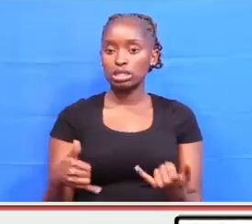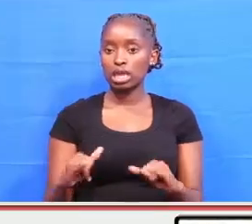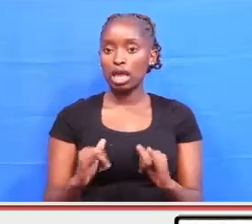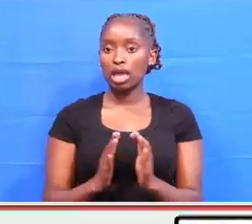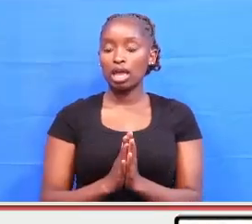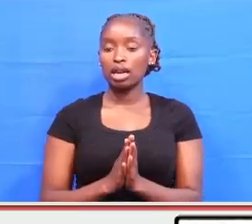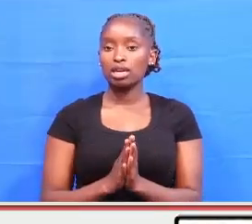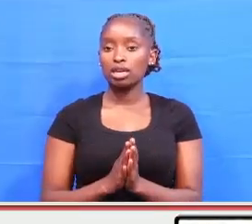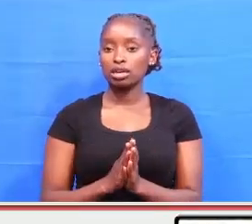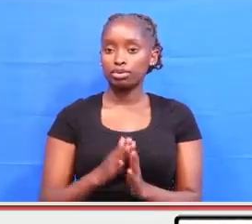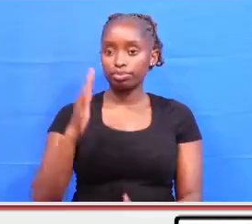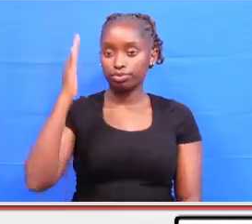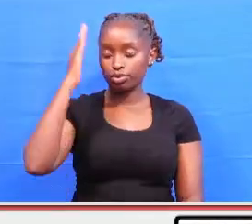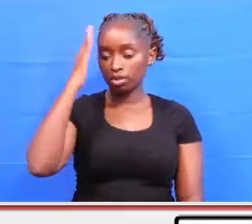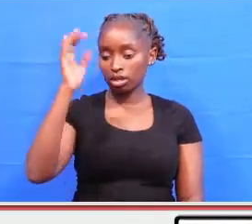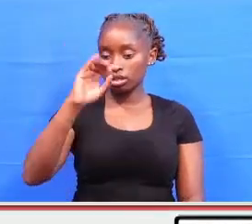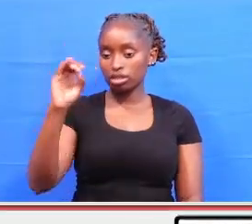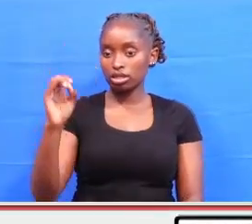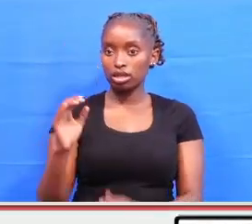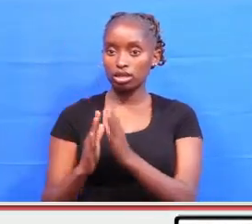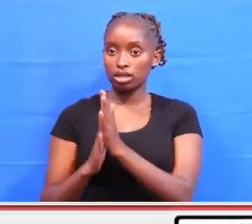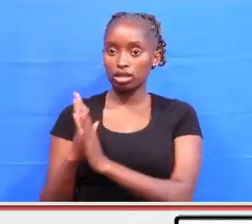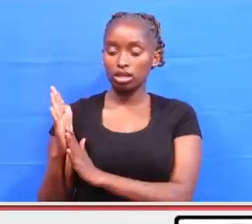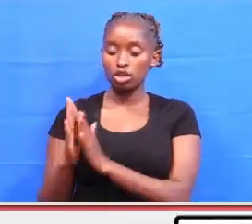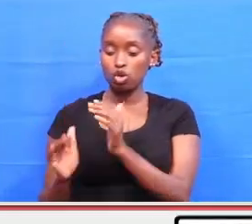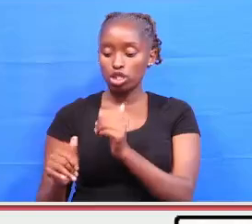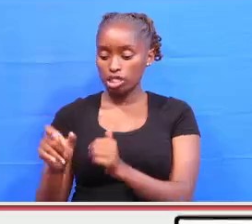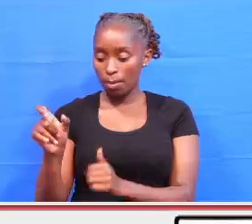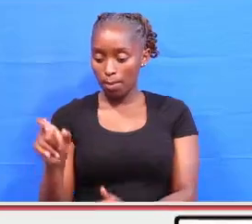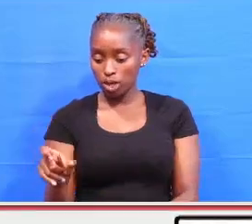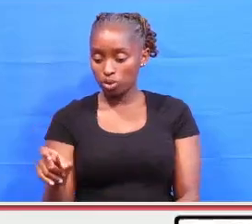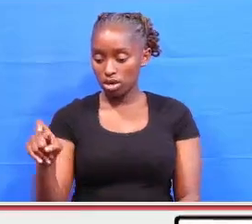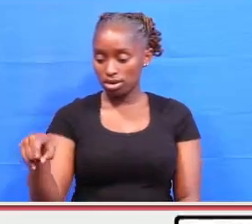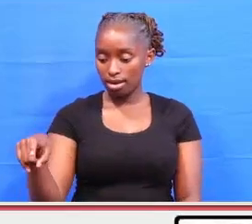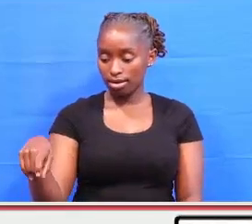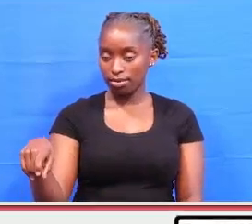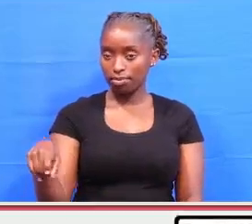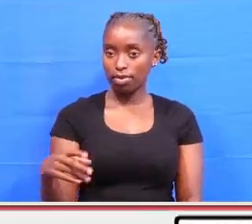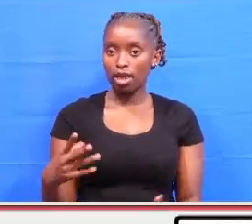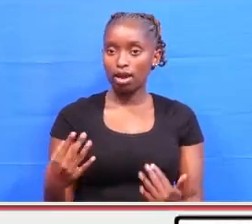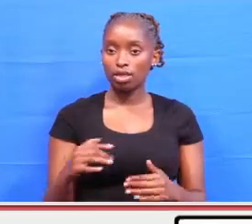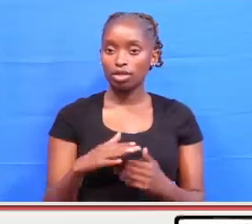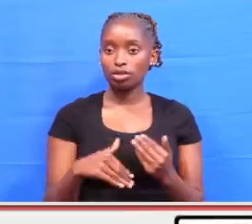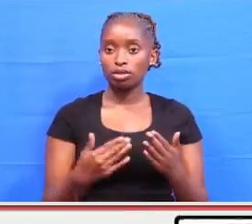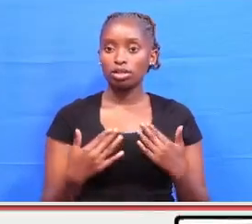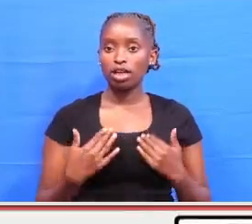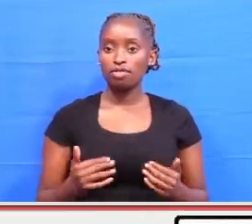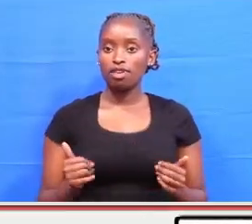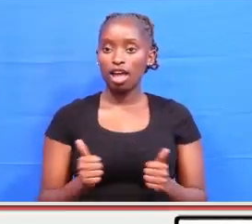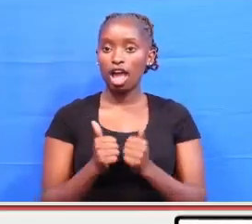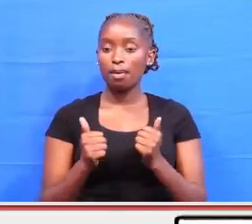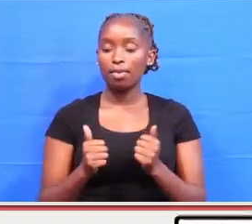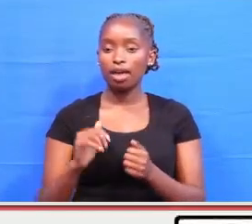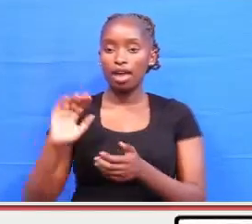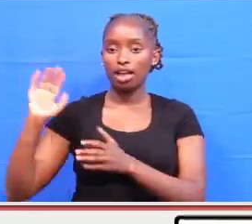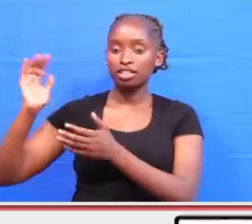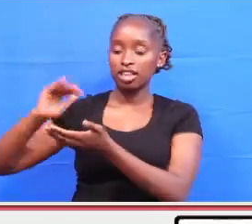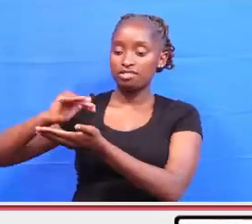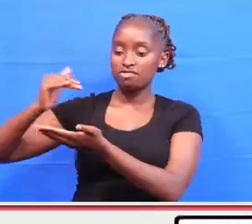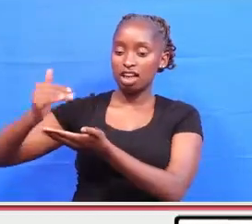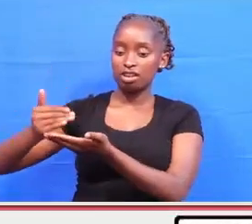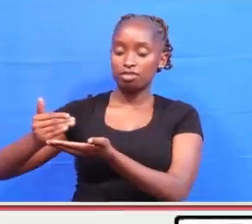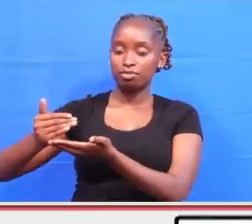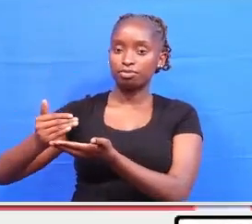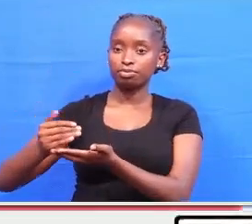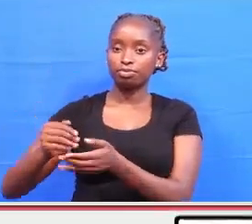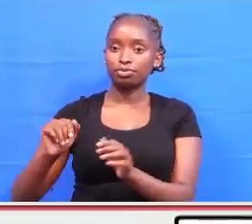to determine the interest rate that you deserve. Right. And so credit scoring is happening. The Hustler Fund will